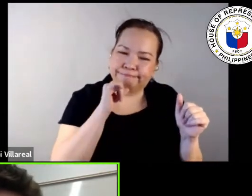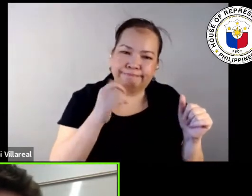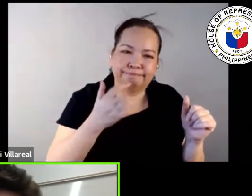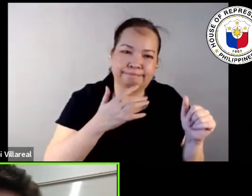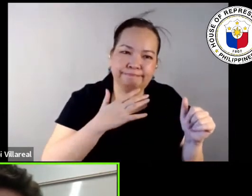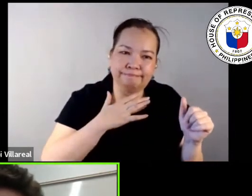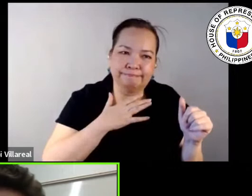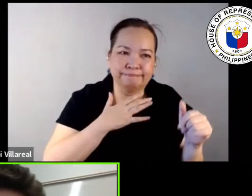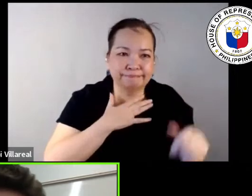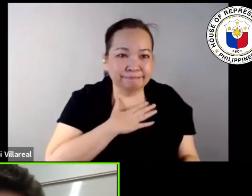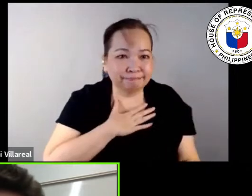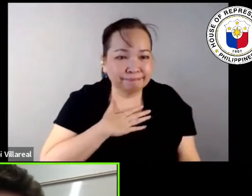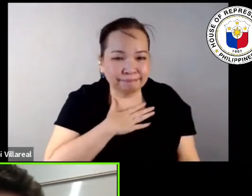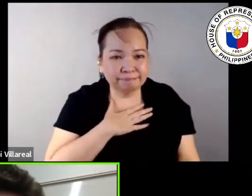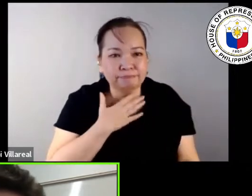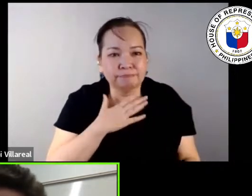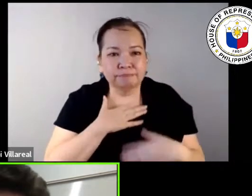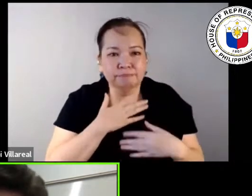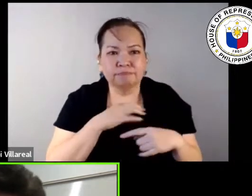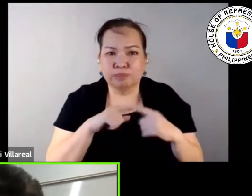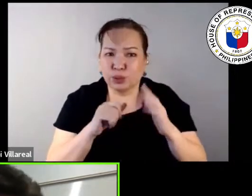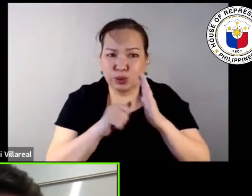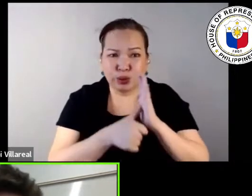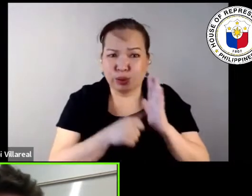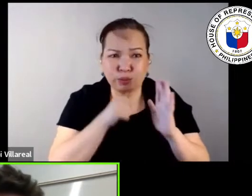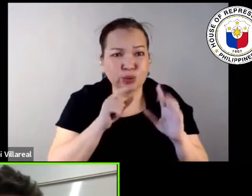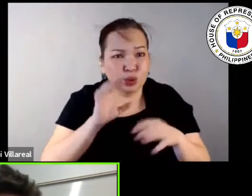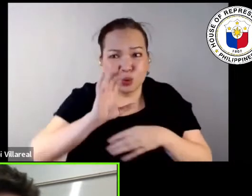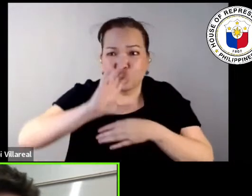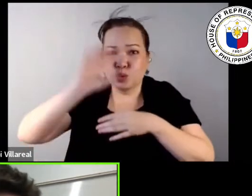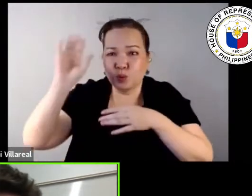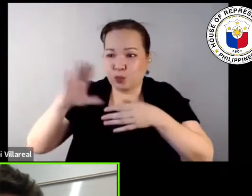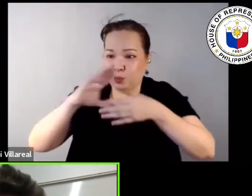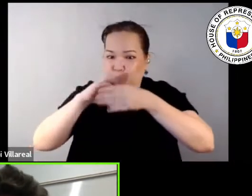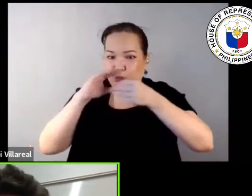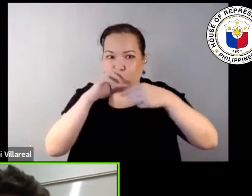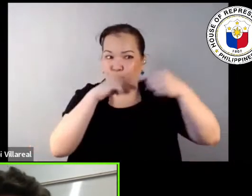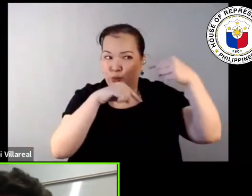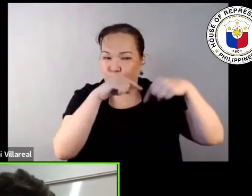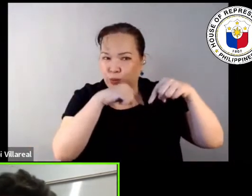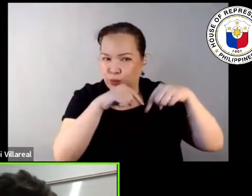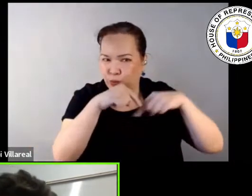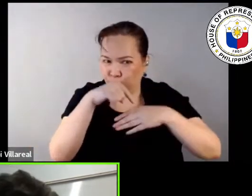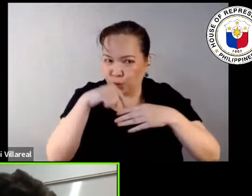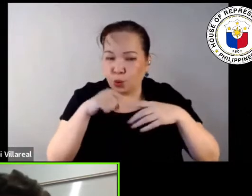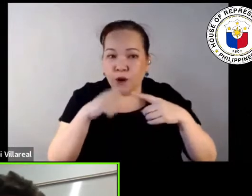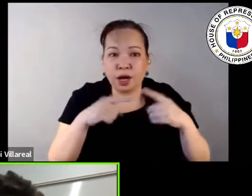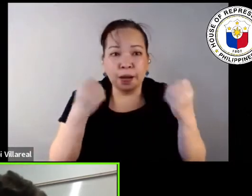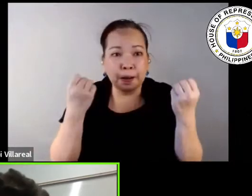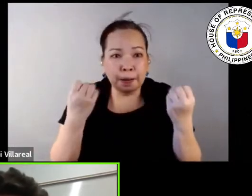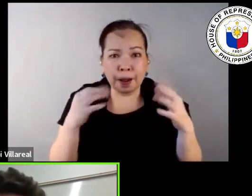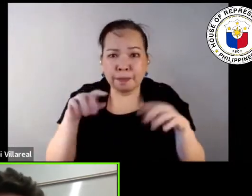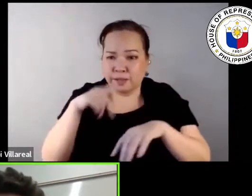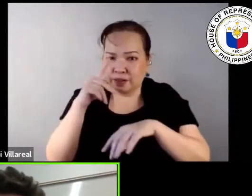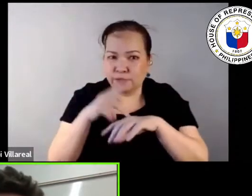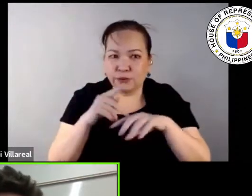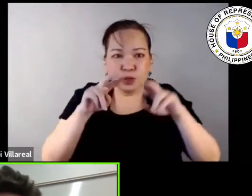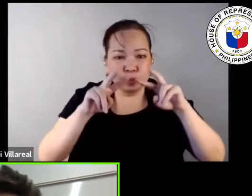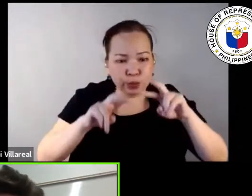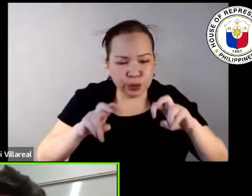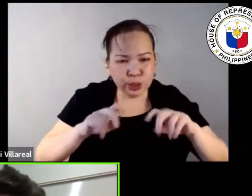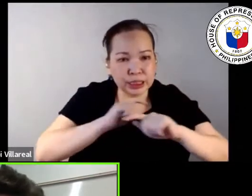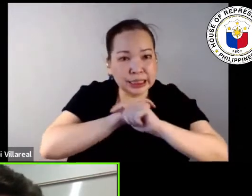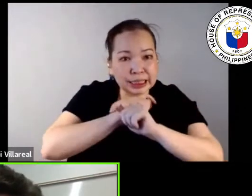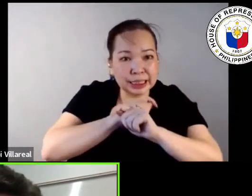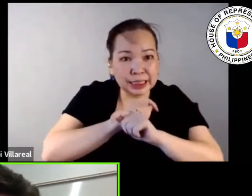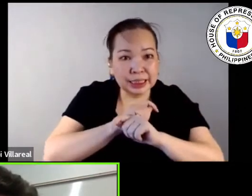to emphasize that they are not the complete story, because there have been many Philippine dissertations, theses,